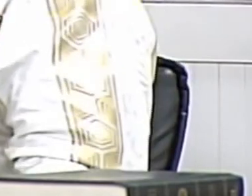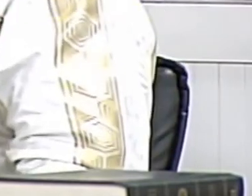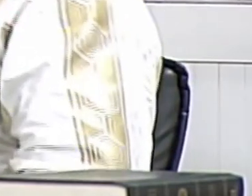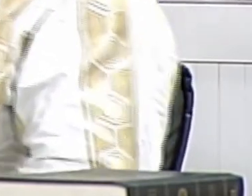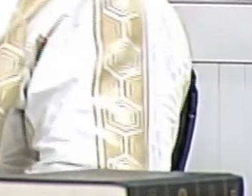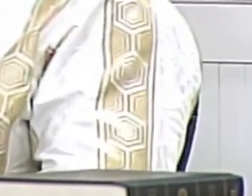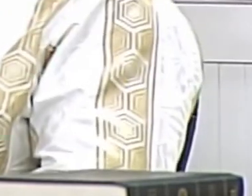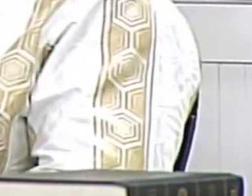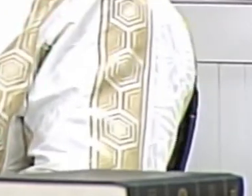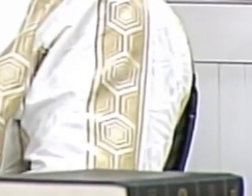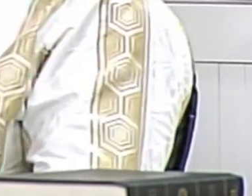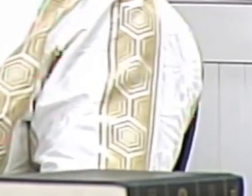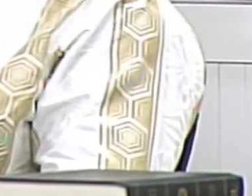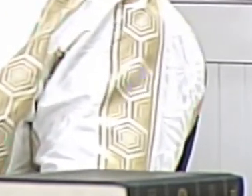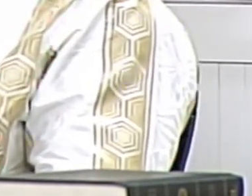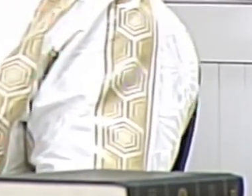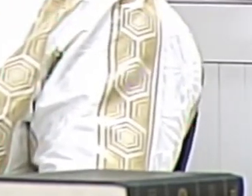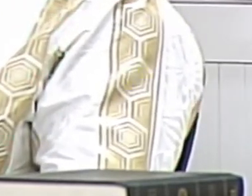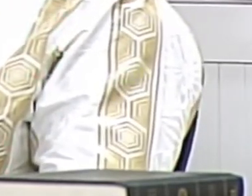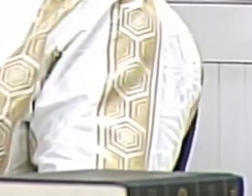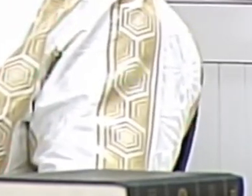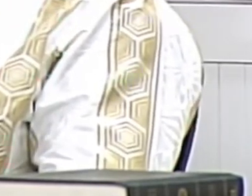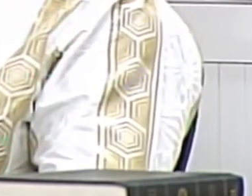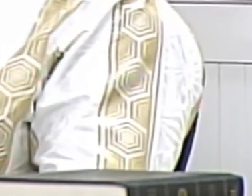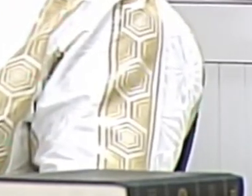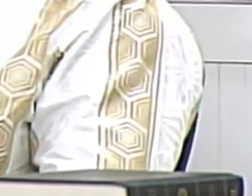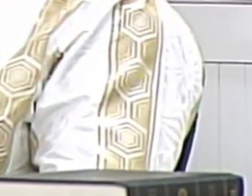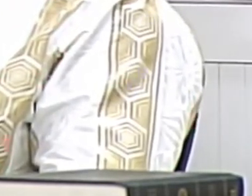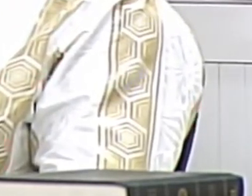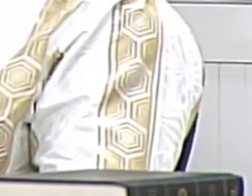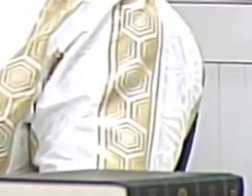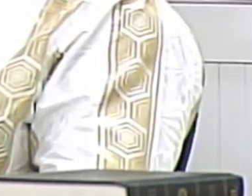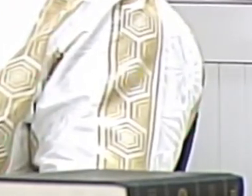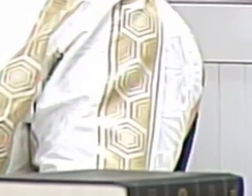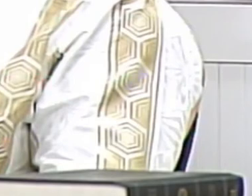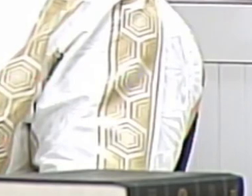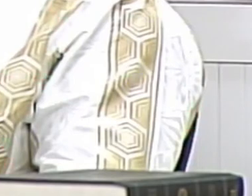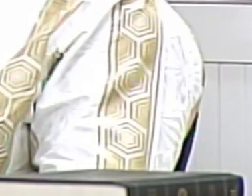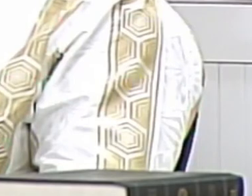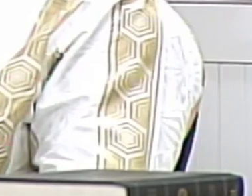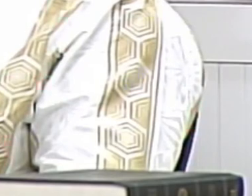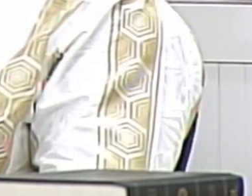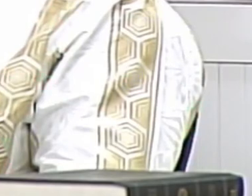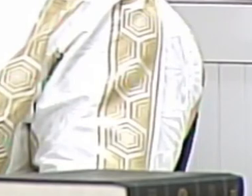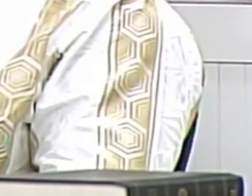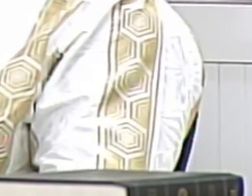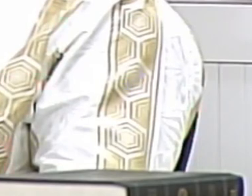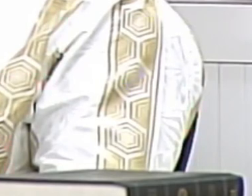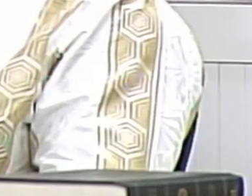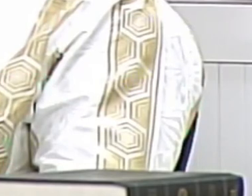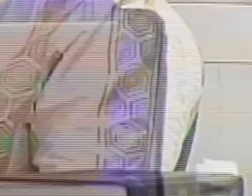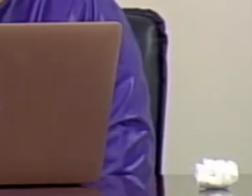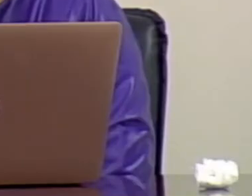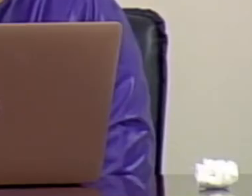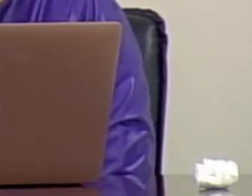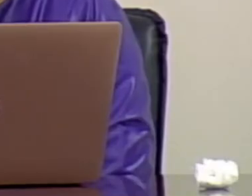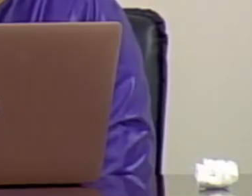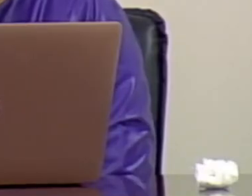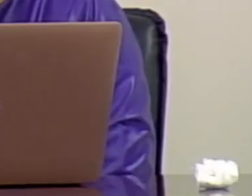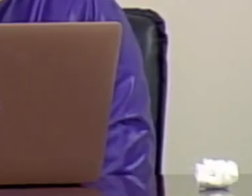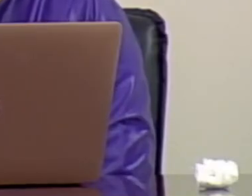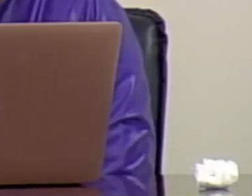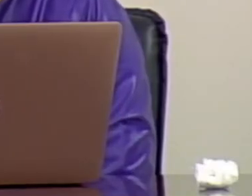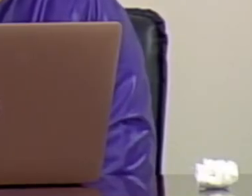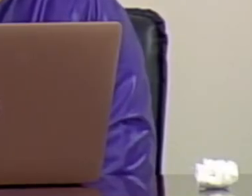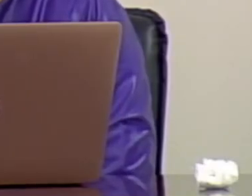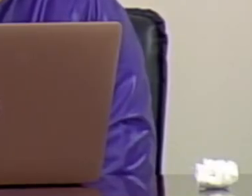two cells away from me. Mom ñaari cell rek mo nekkon suma digante ak mom. Thank you. So to kind of summarize it for the